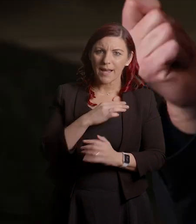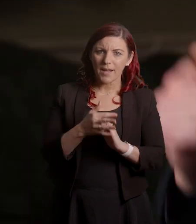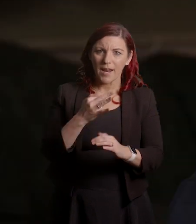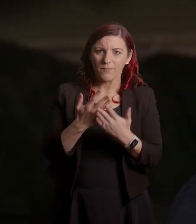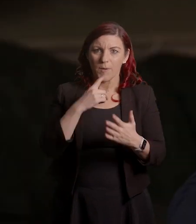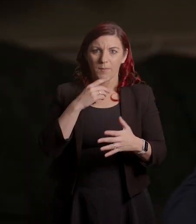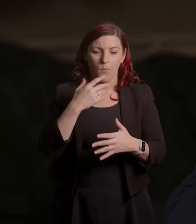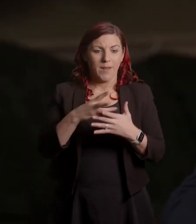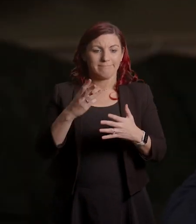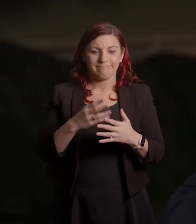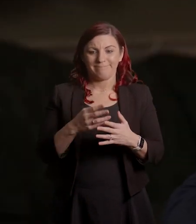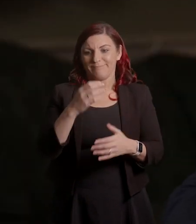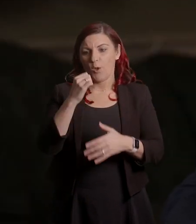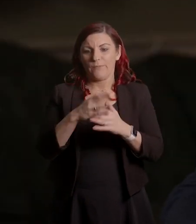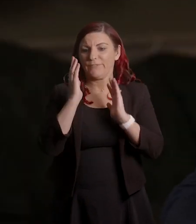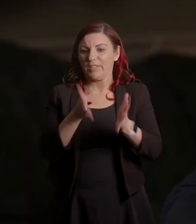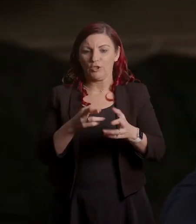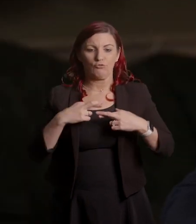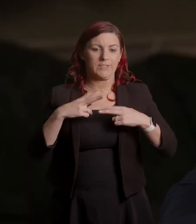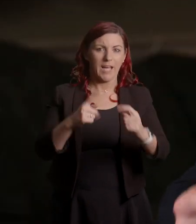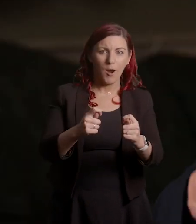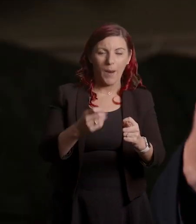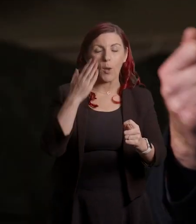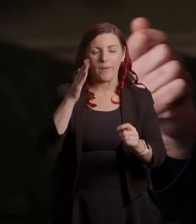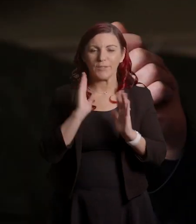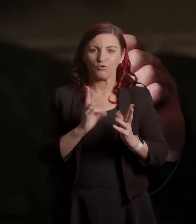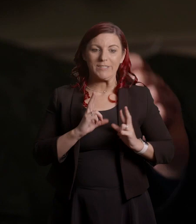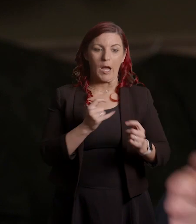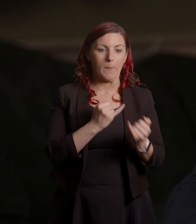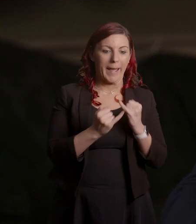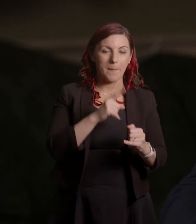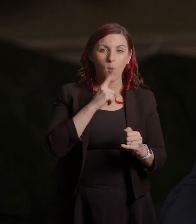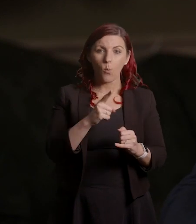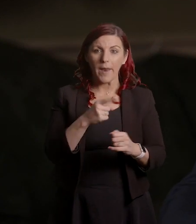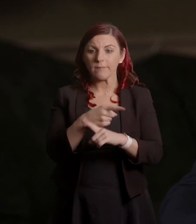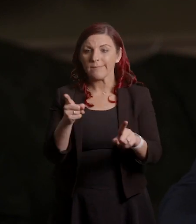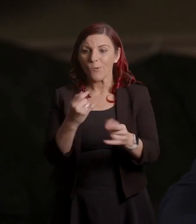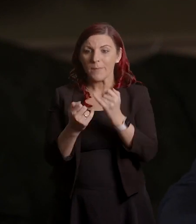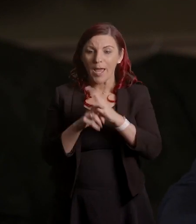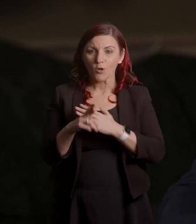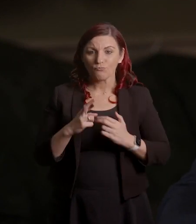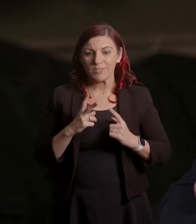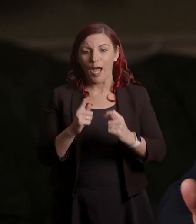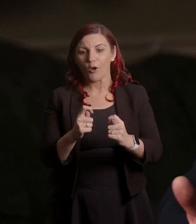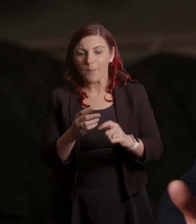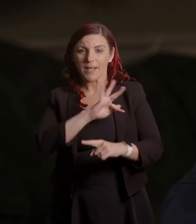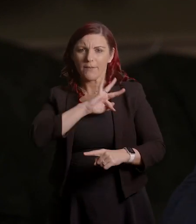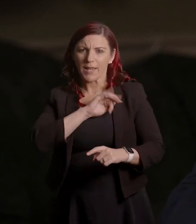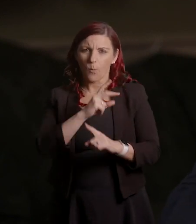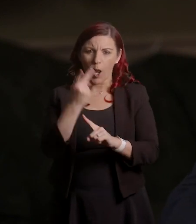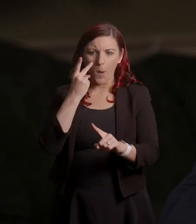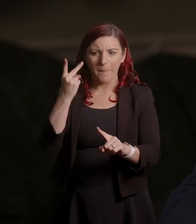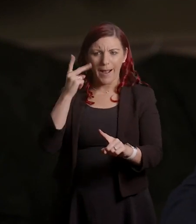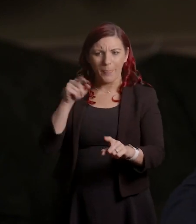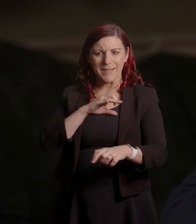know, when our days are done and we hang up our boots, well, mine are well hung up, but when they hang up their boots, they'll reflect on